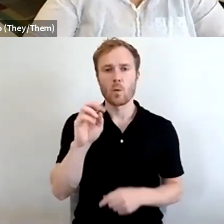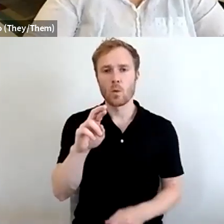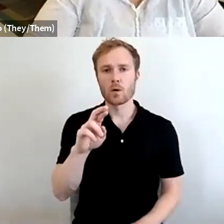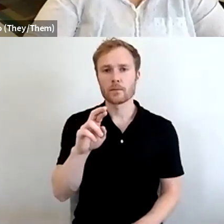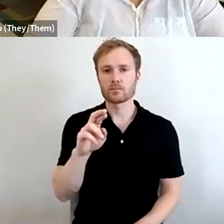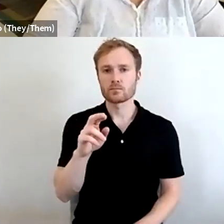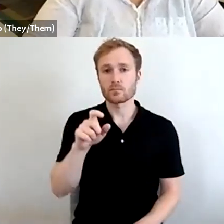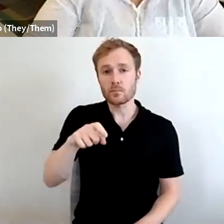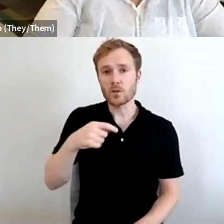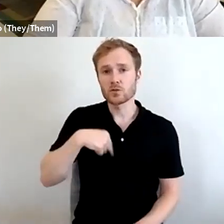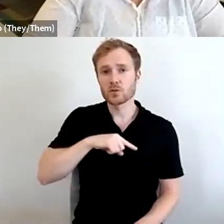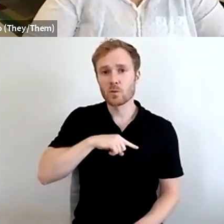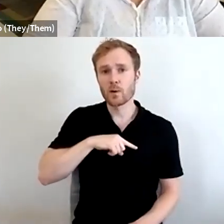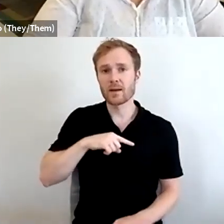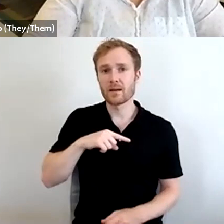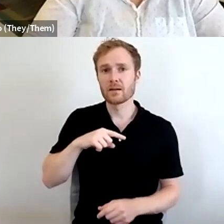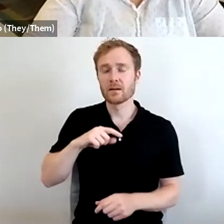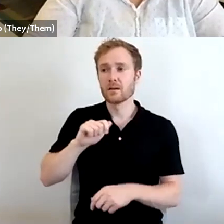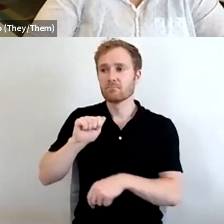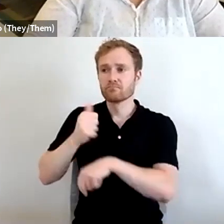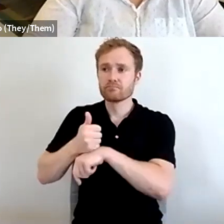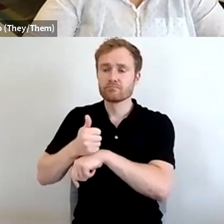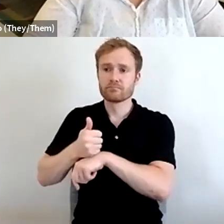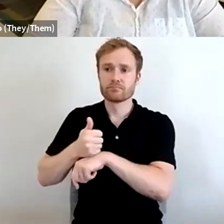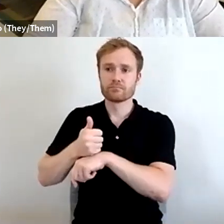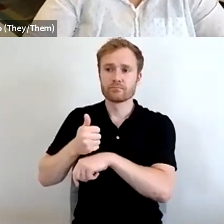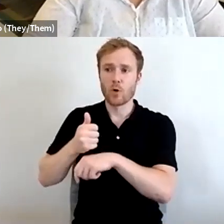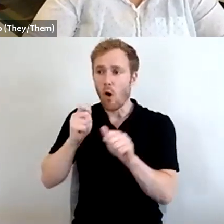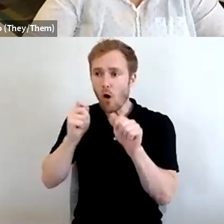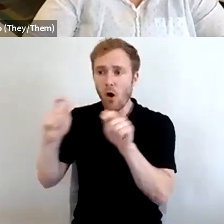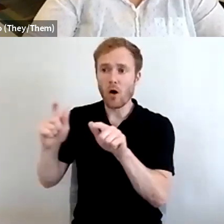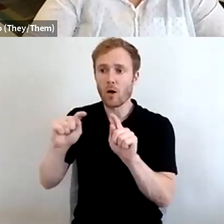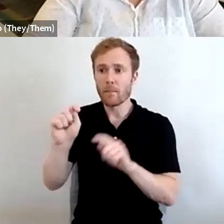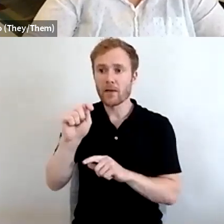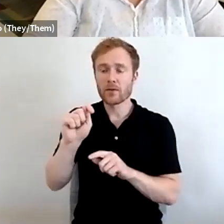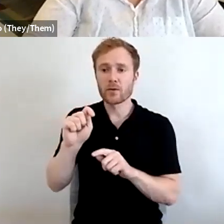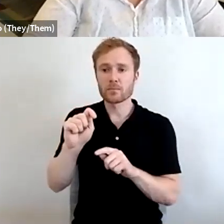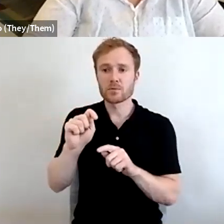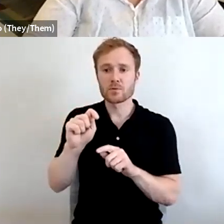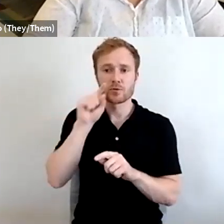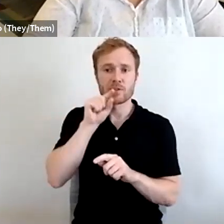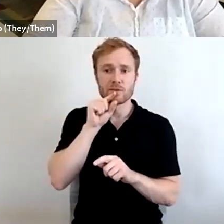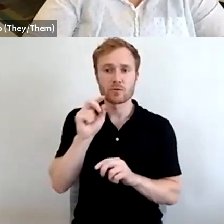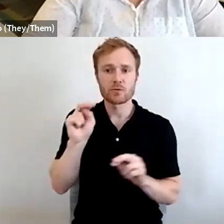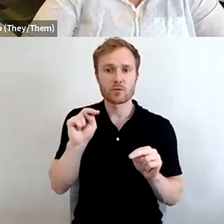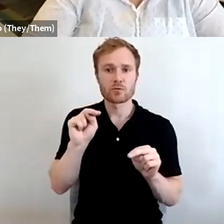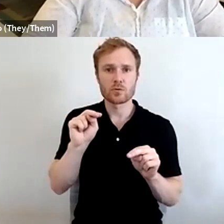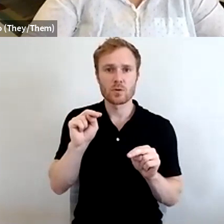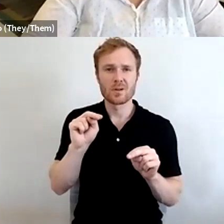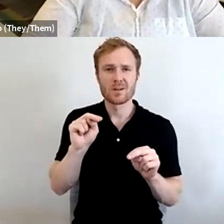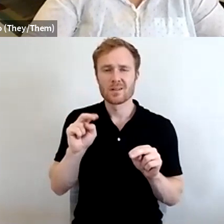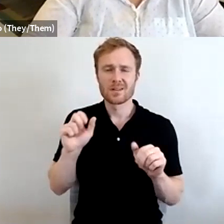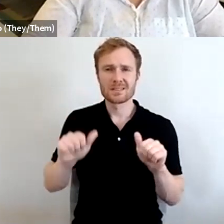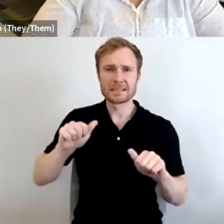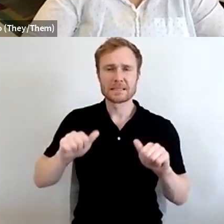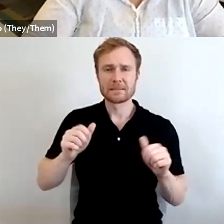should we implement something, all the bathrooms are gender neutral? And it got iffy, because if some